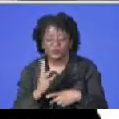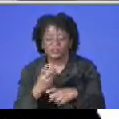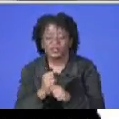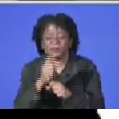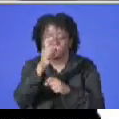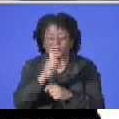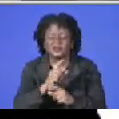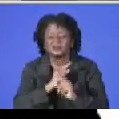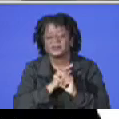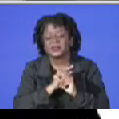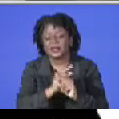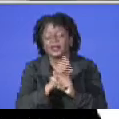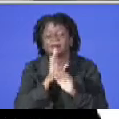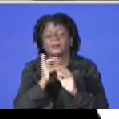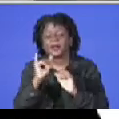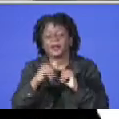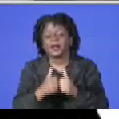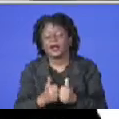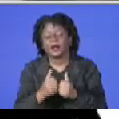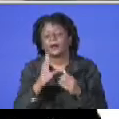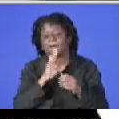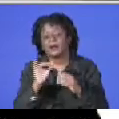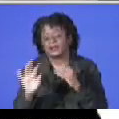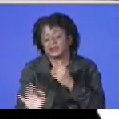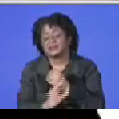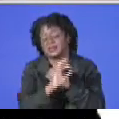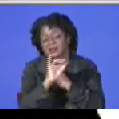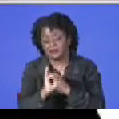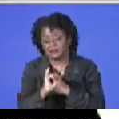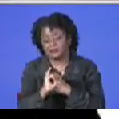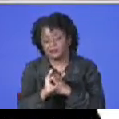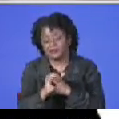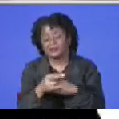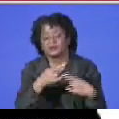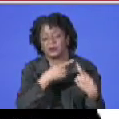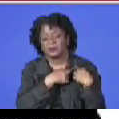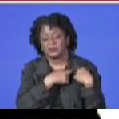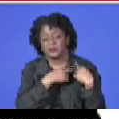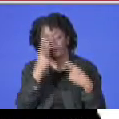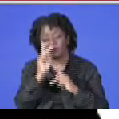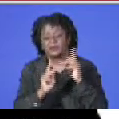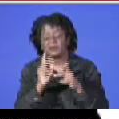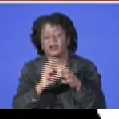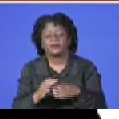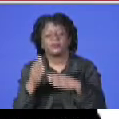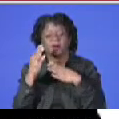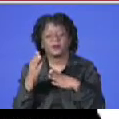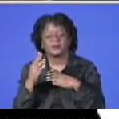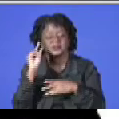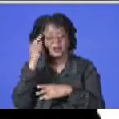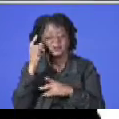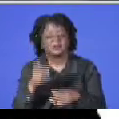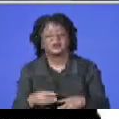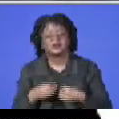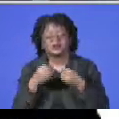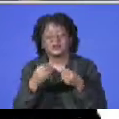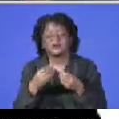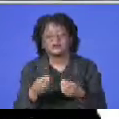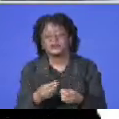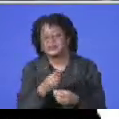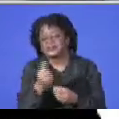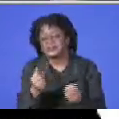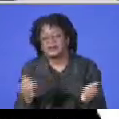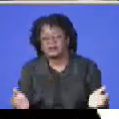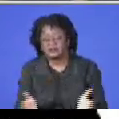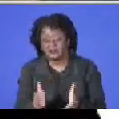guided by how the safety obligation we have for the citizens of the Bahamas. Government has offered several stimulus packages to help the many